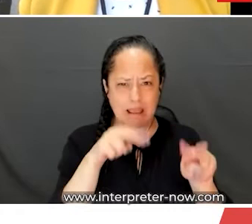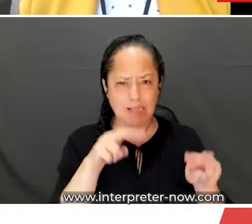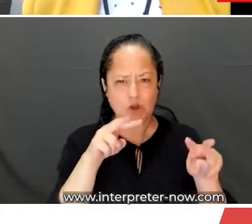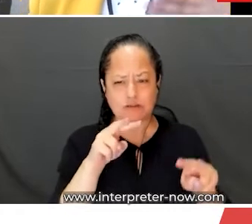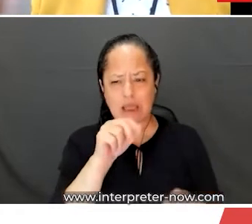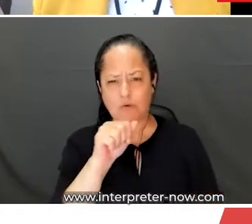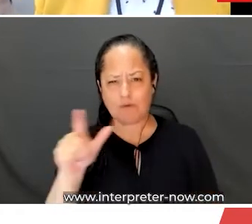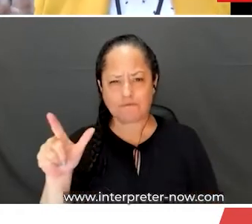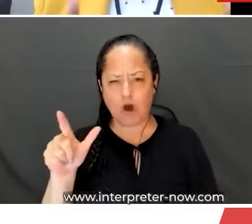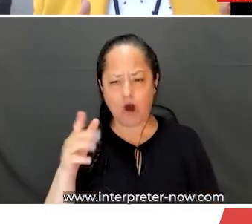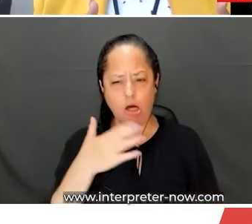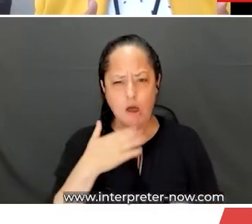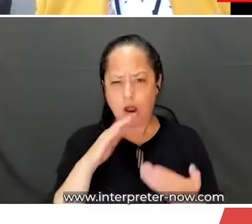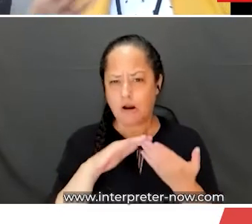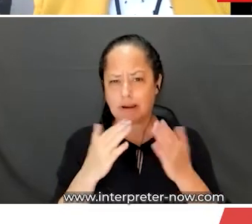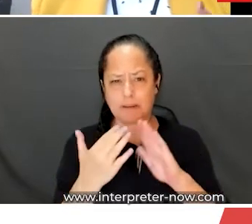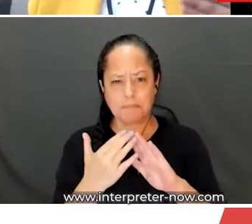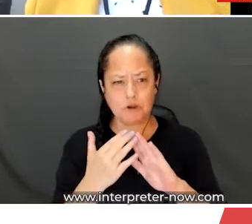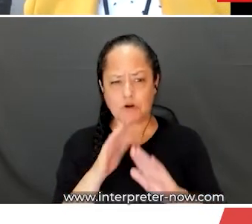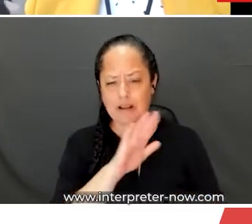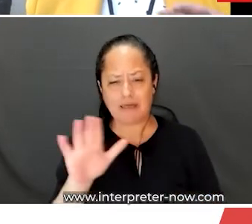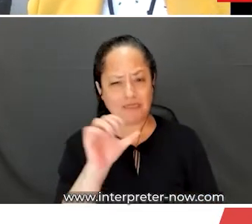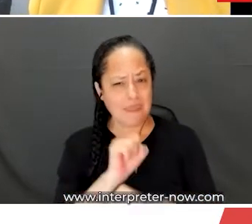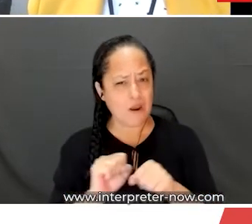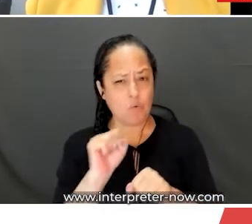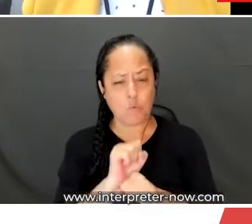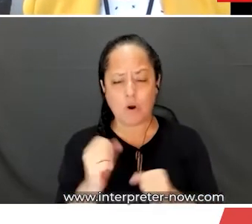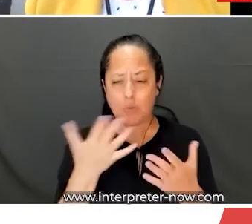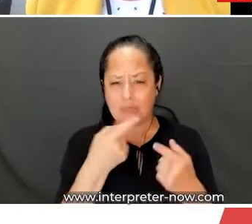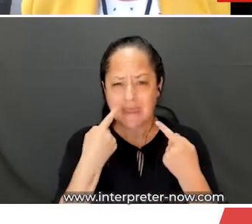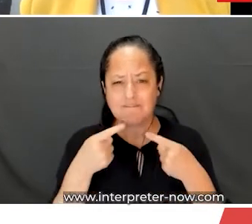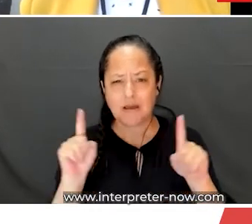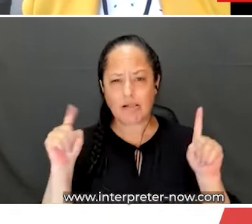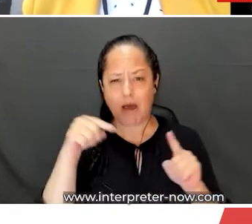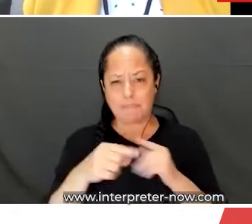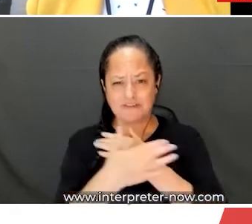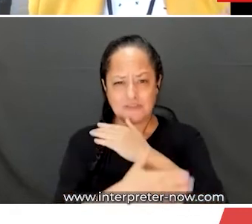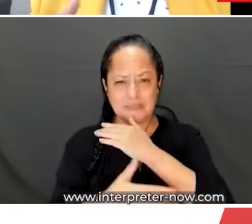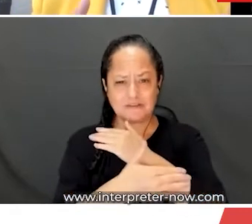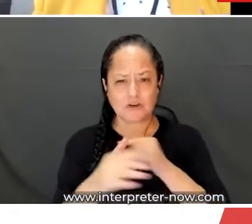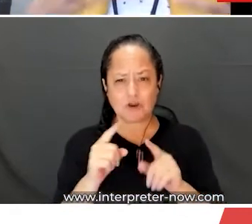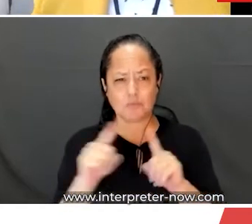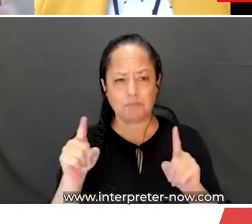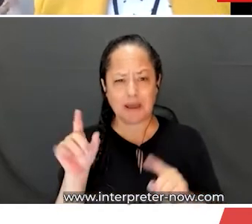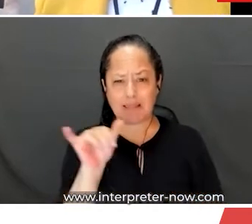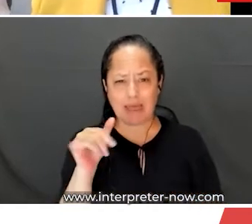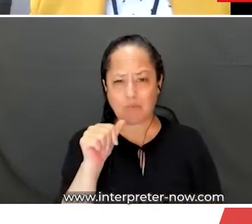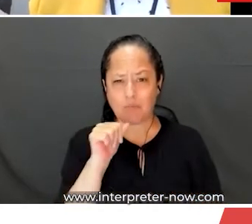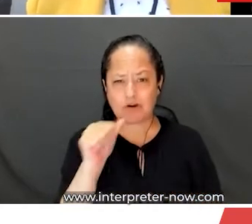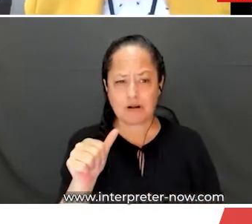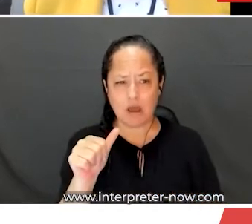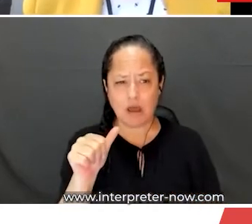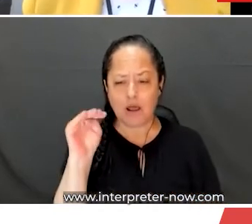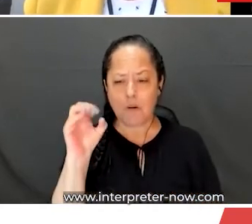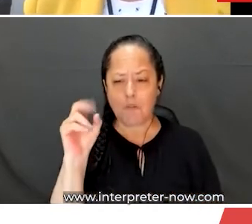on our community and their work and what they've accomplished in this country, but just like we're not a